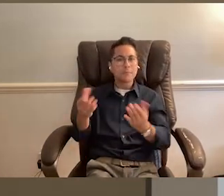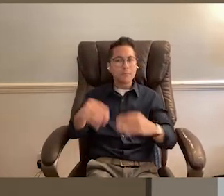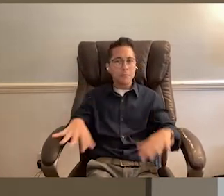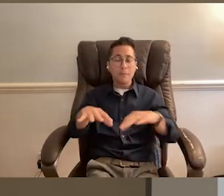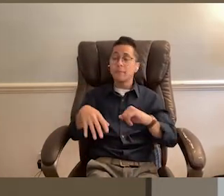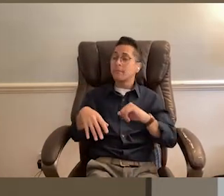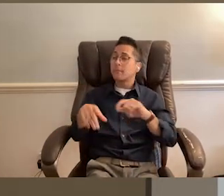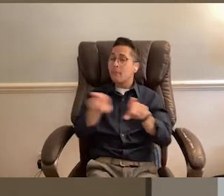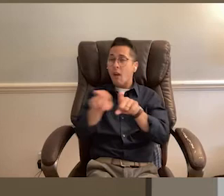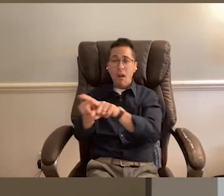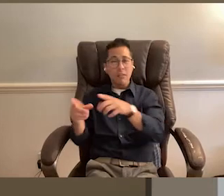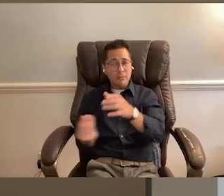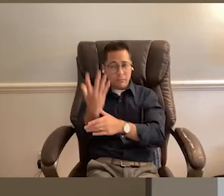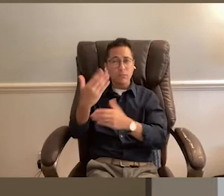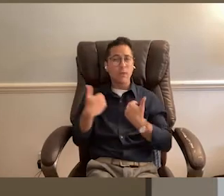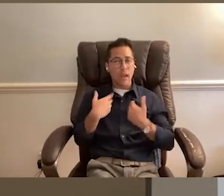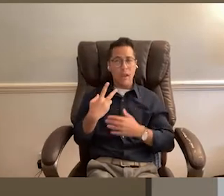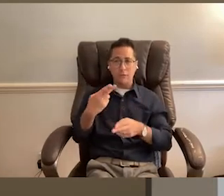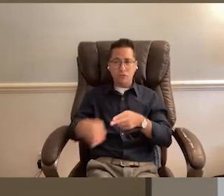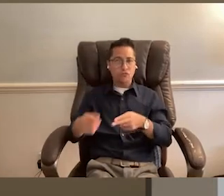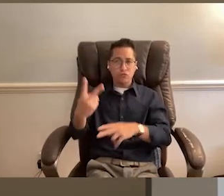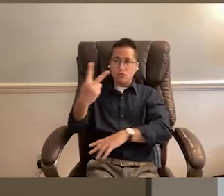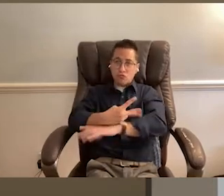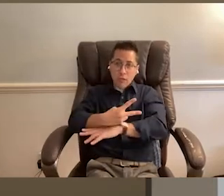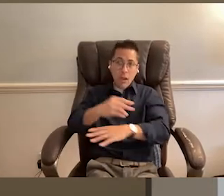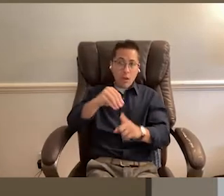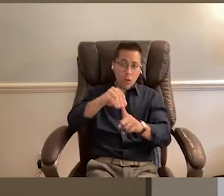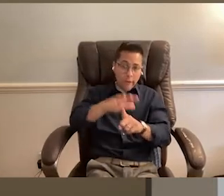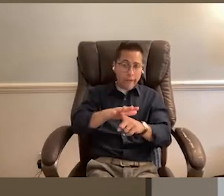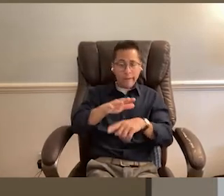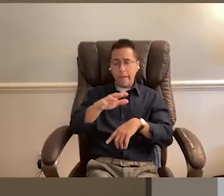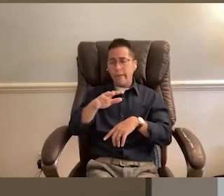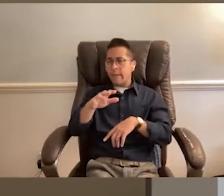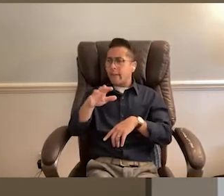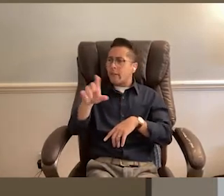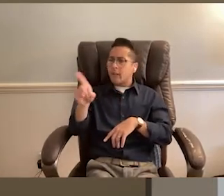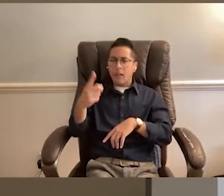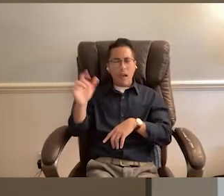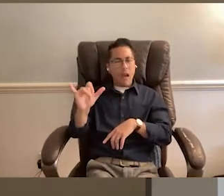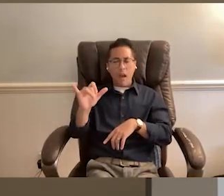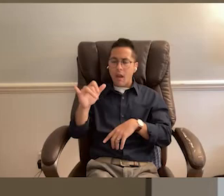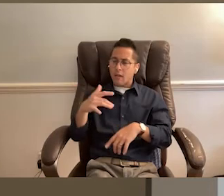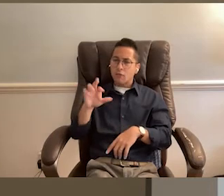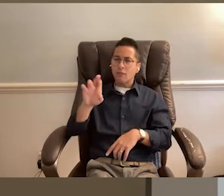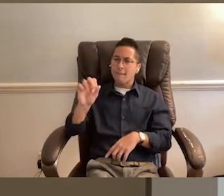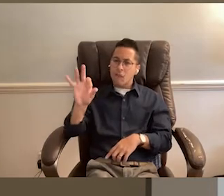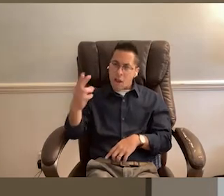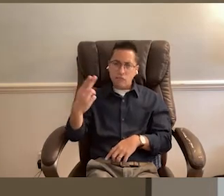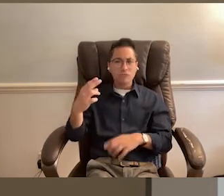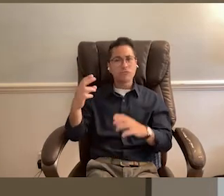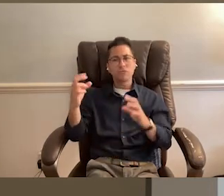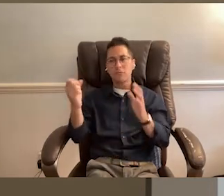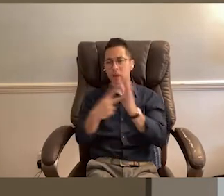calendar with small modifications. So our students, they come in 2 weeks before the beginning of fall semester, and we do a lot